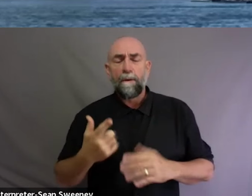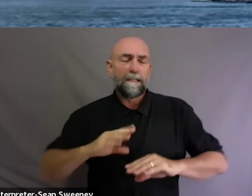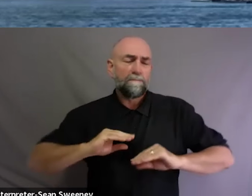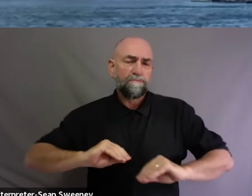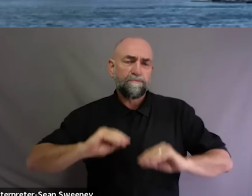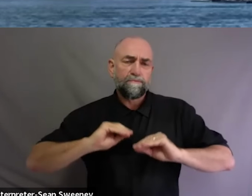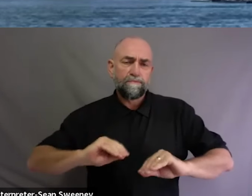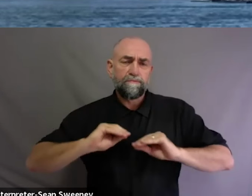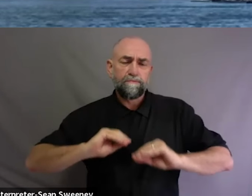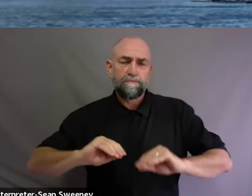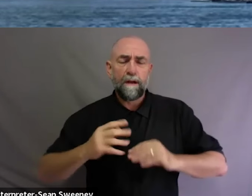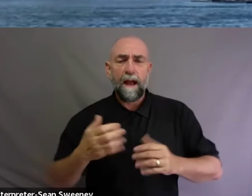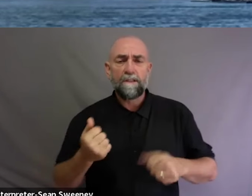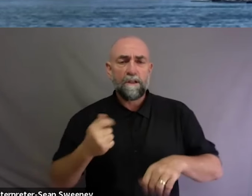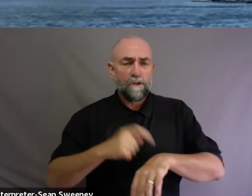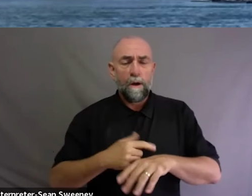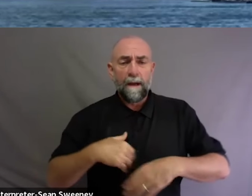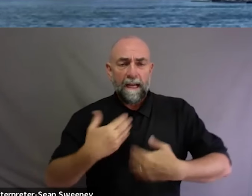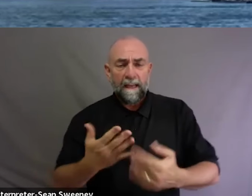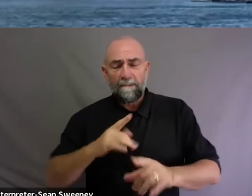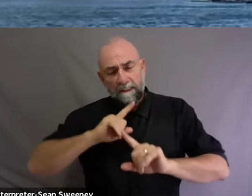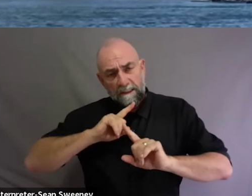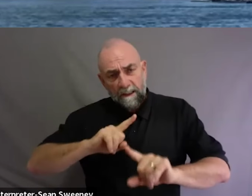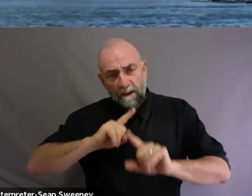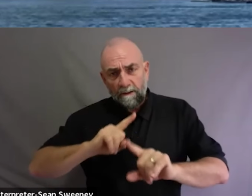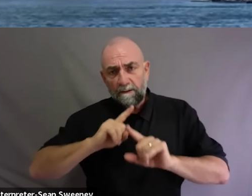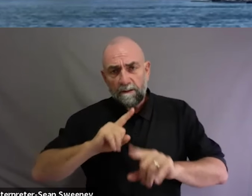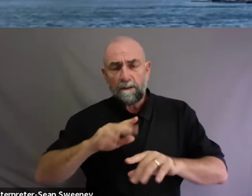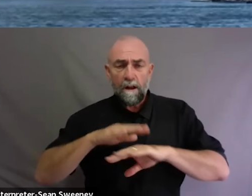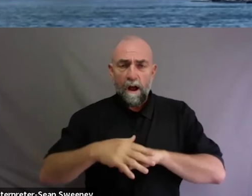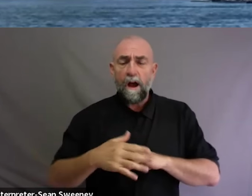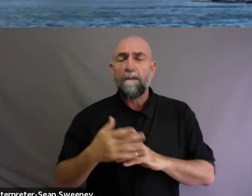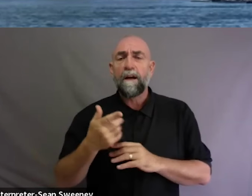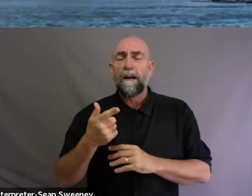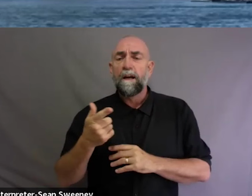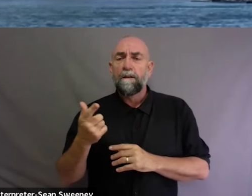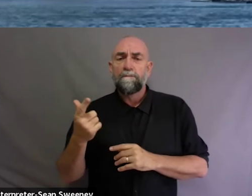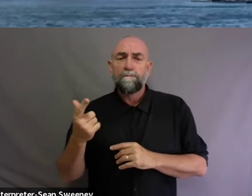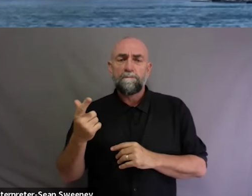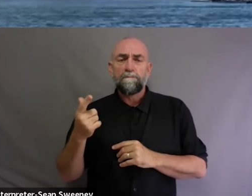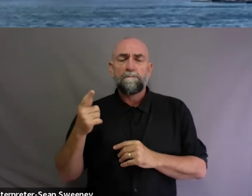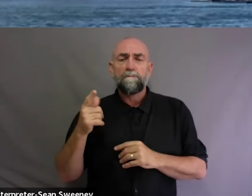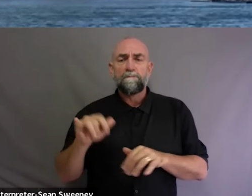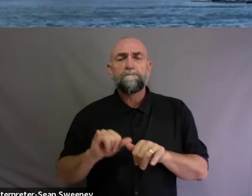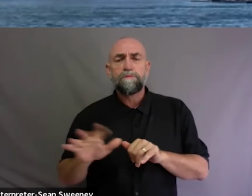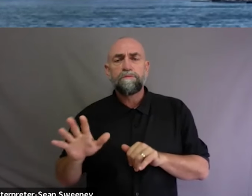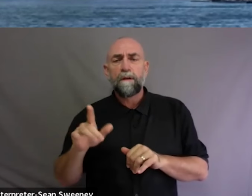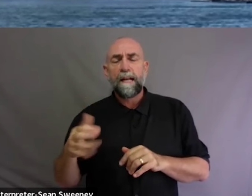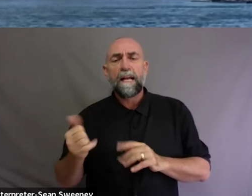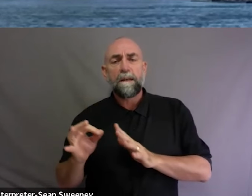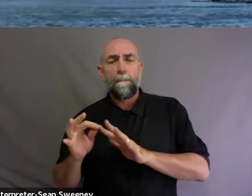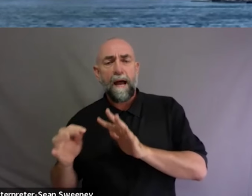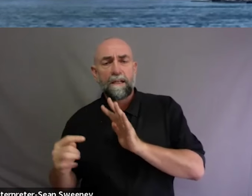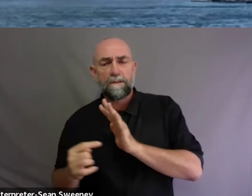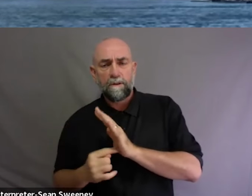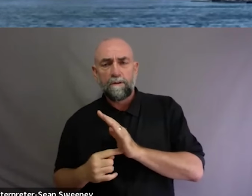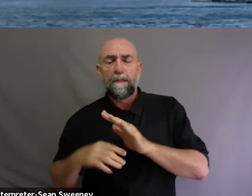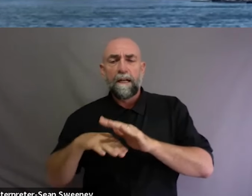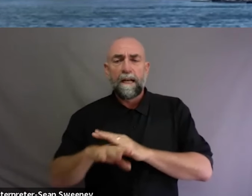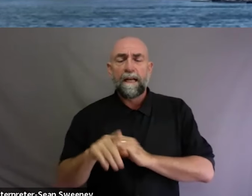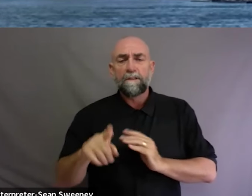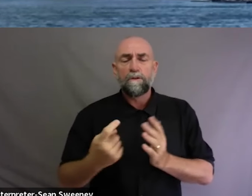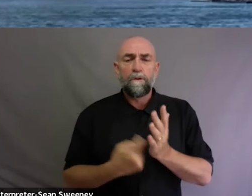says, after all, giving advice to the younger is the prerogative of the elder, and has a very part-time role at Moreland College,